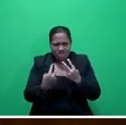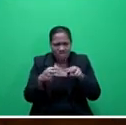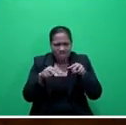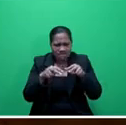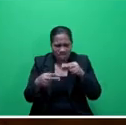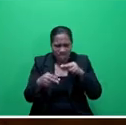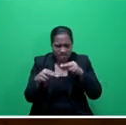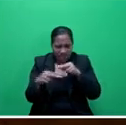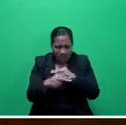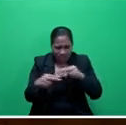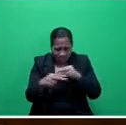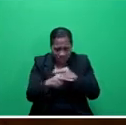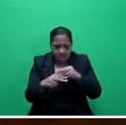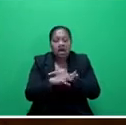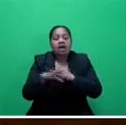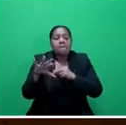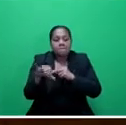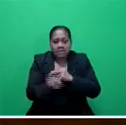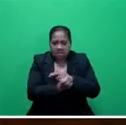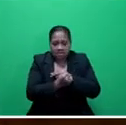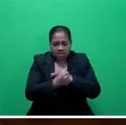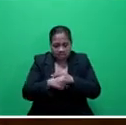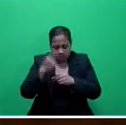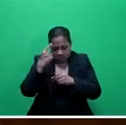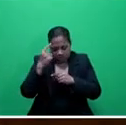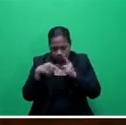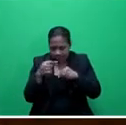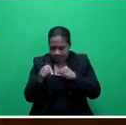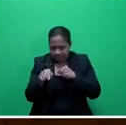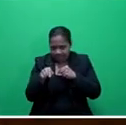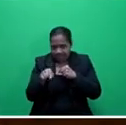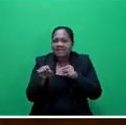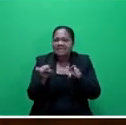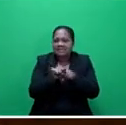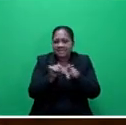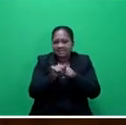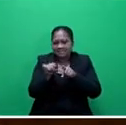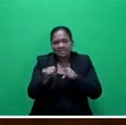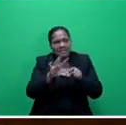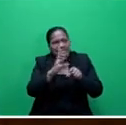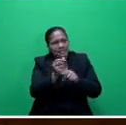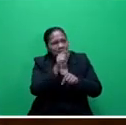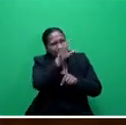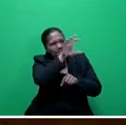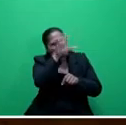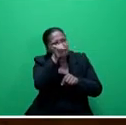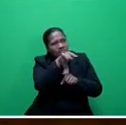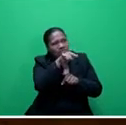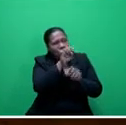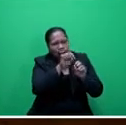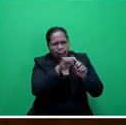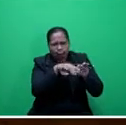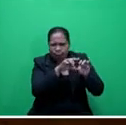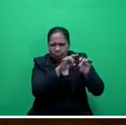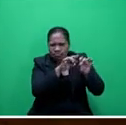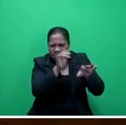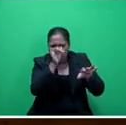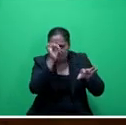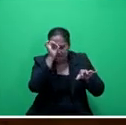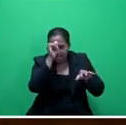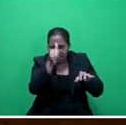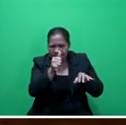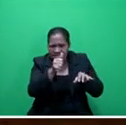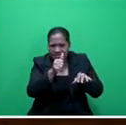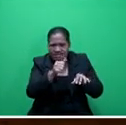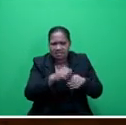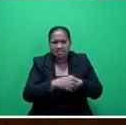be considered, similar to that in some states of Australia and India. In terms of sustainable development goal,